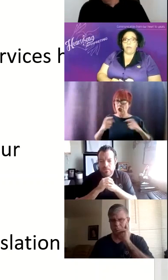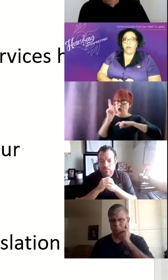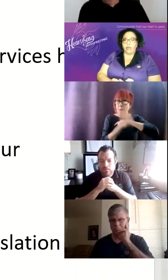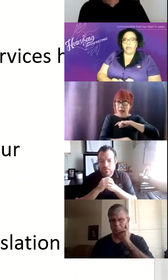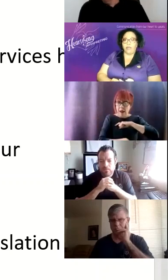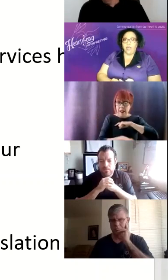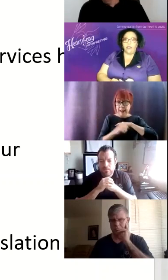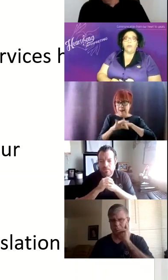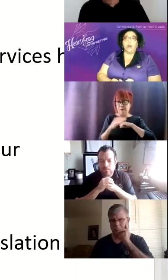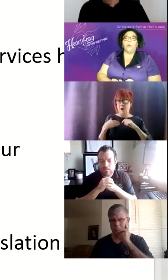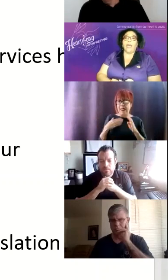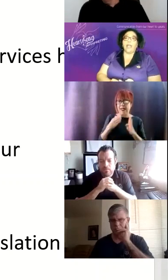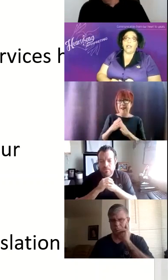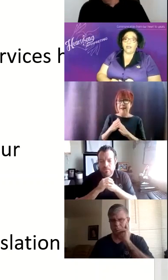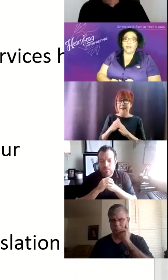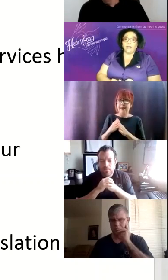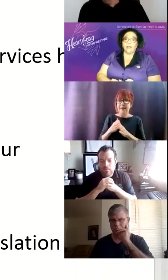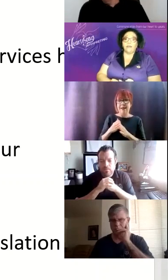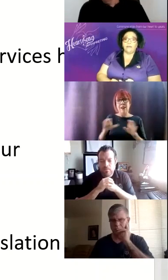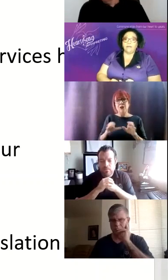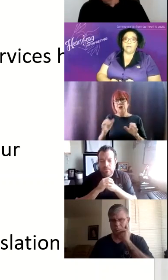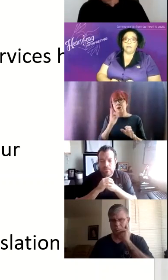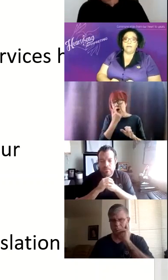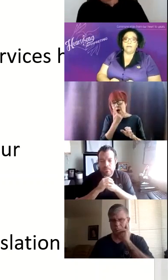if we cross the line in the wrong way.